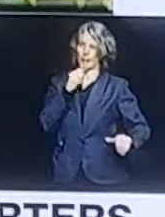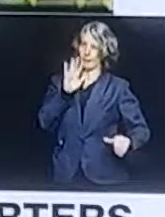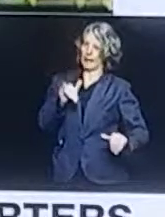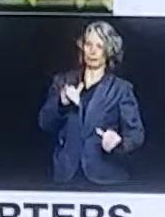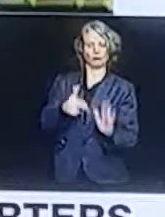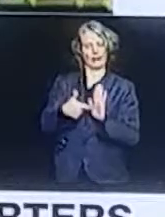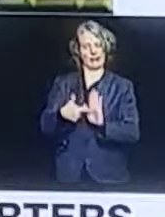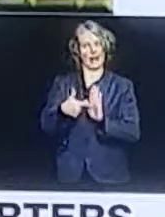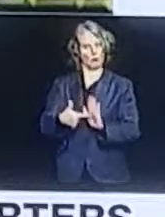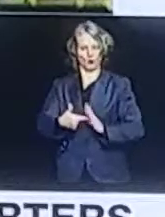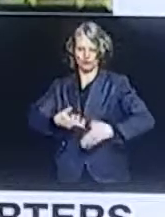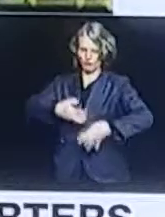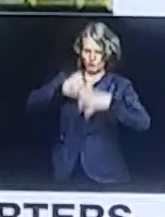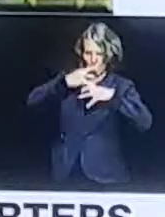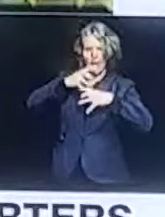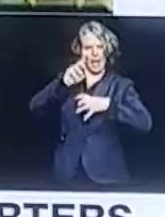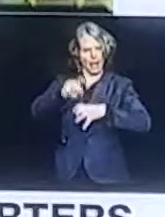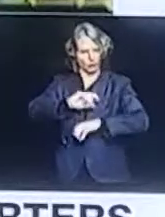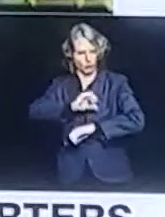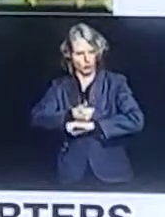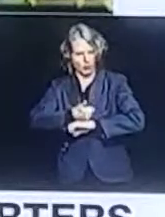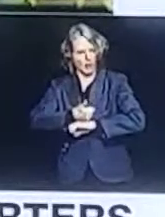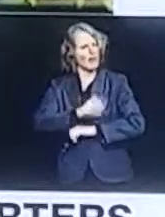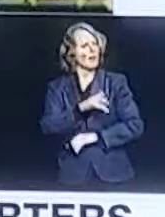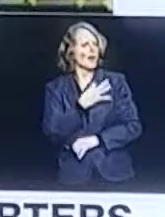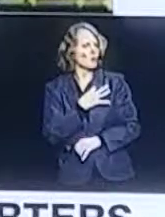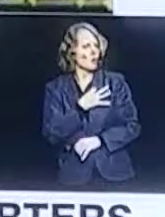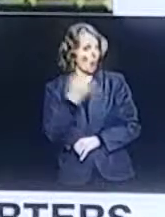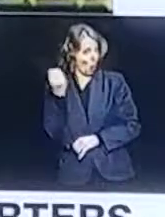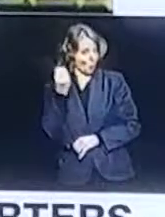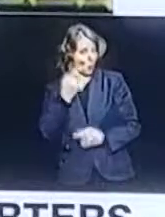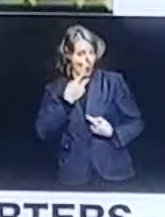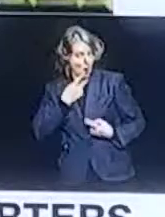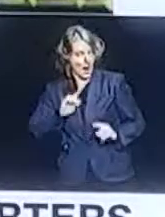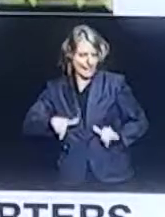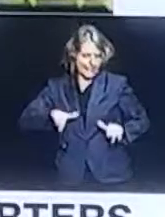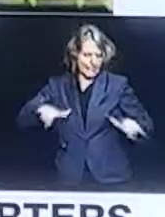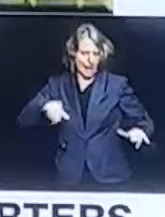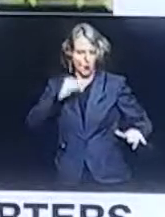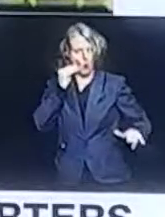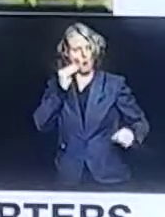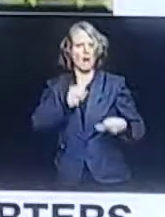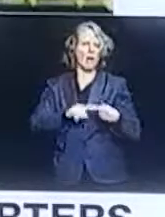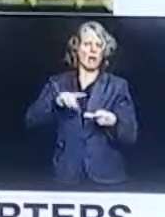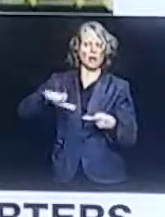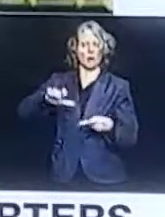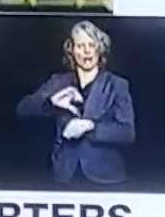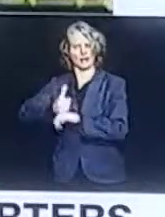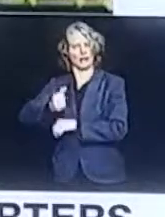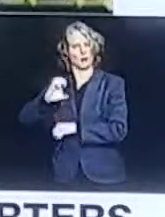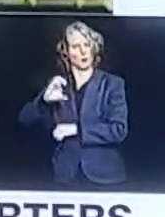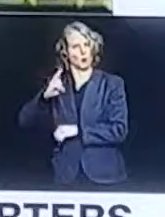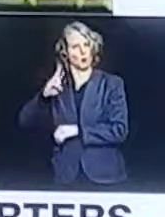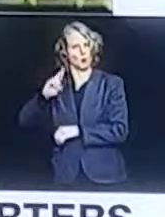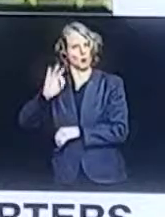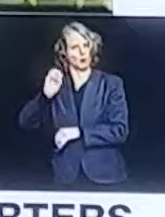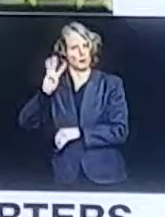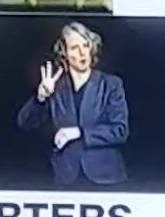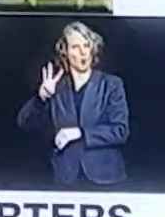that's in place. But I'm curious that with Ontario doing what it's doing, Quebec going with the curfew, and kind of different measures around the